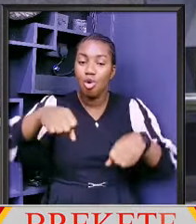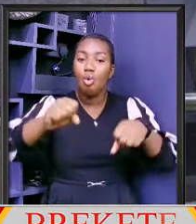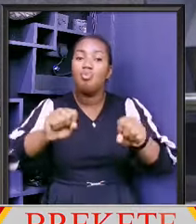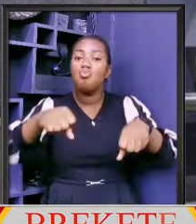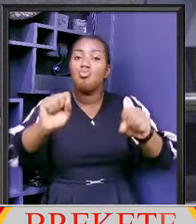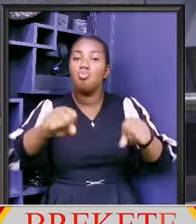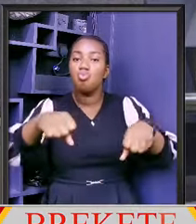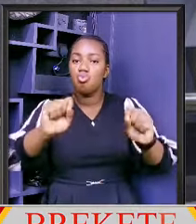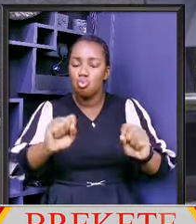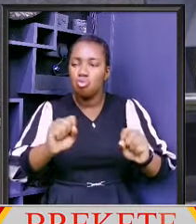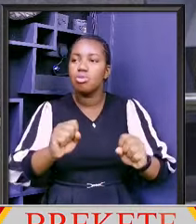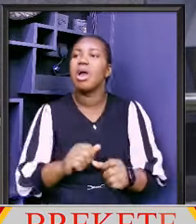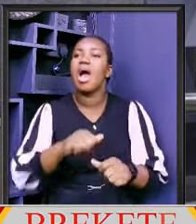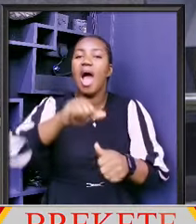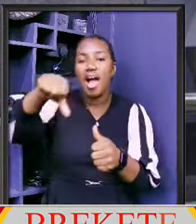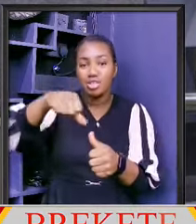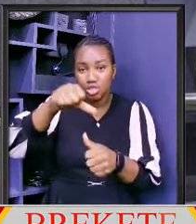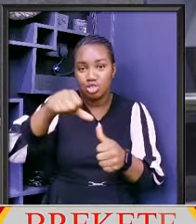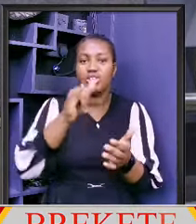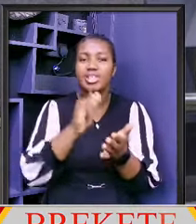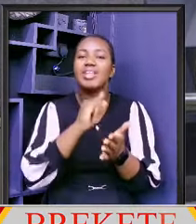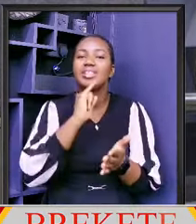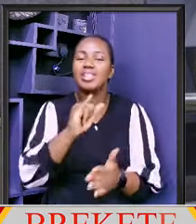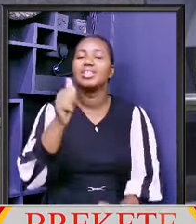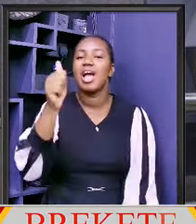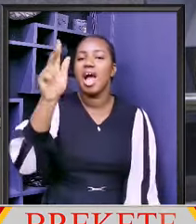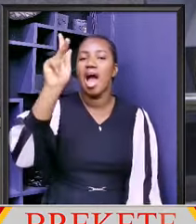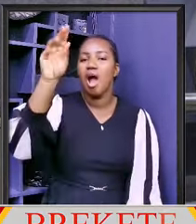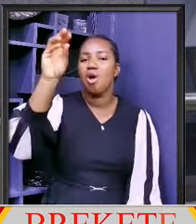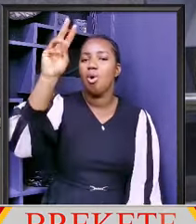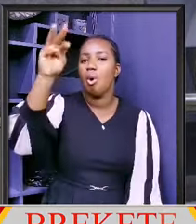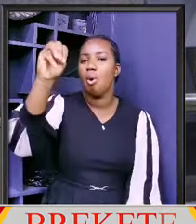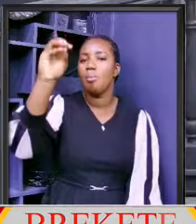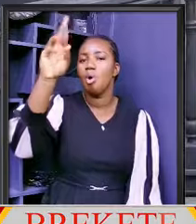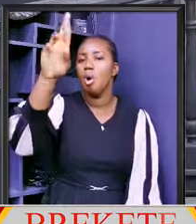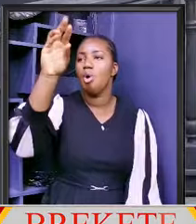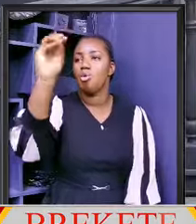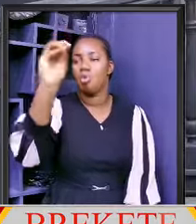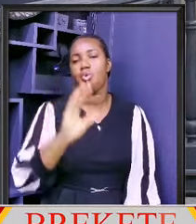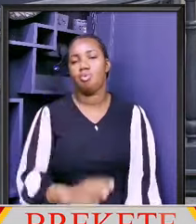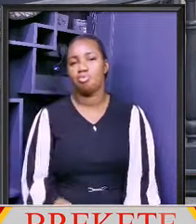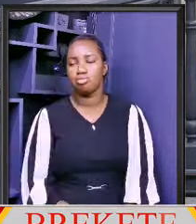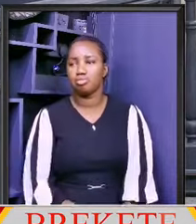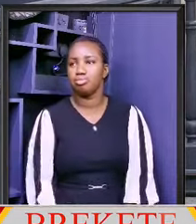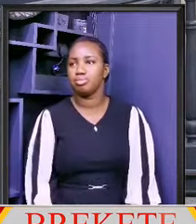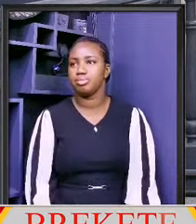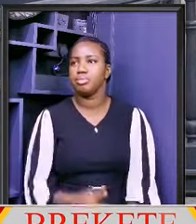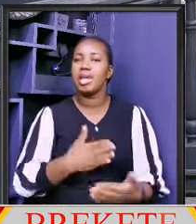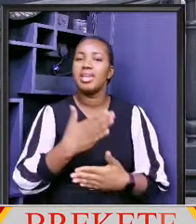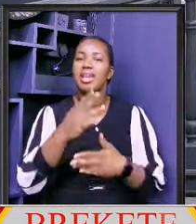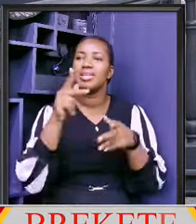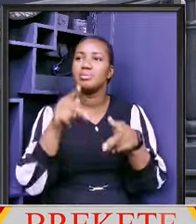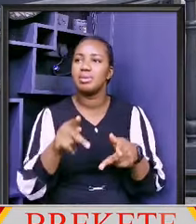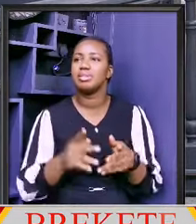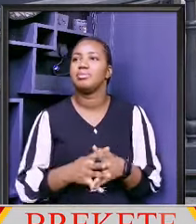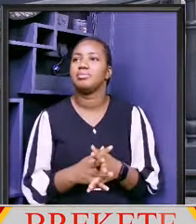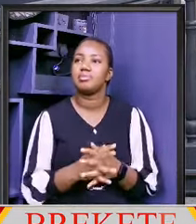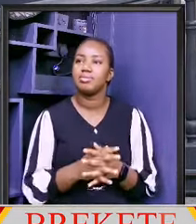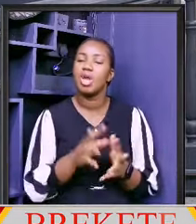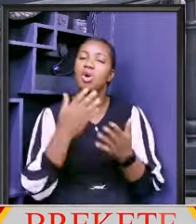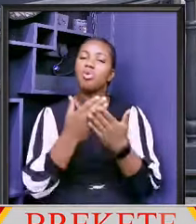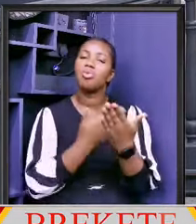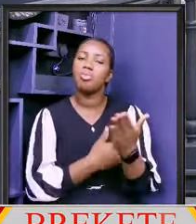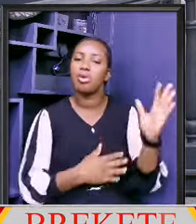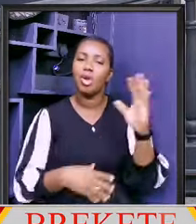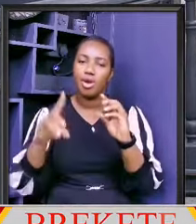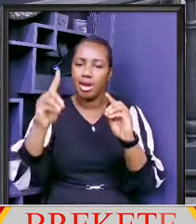Keke Napep and Okada. Yes, sir. Nambi Akomoro. Yes, sir. When I know the run go anywhere. Yes, next person, introduce yourself. Good